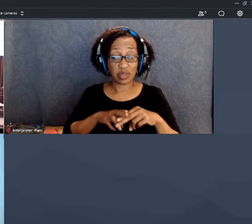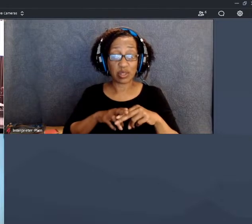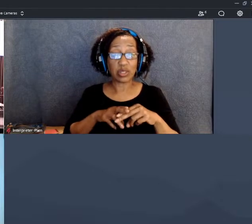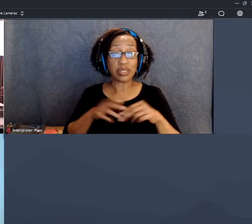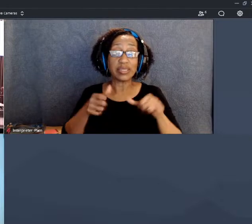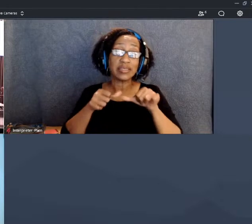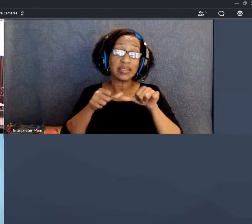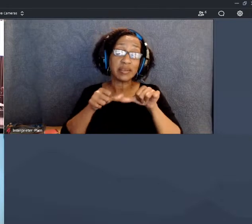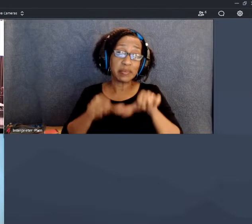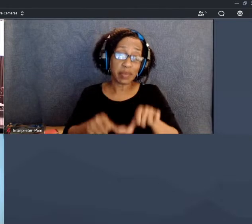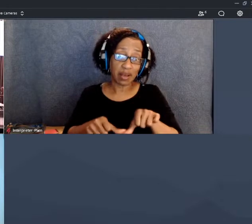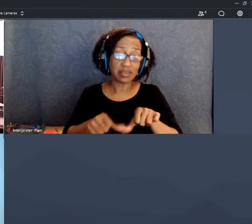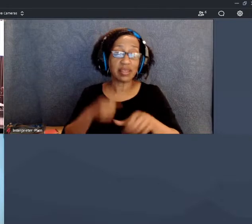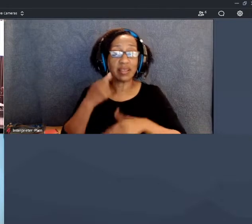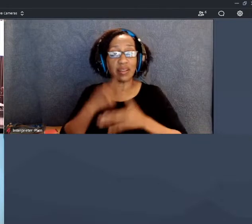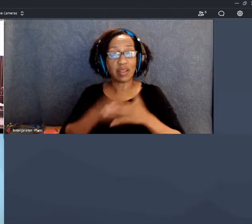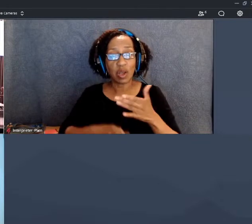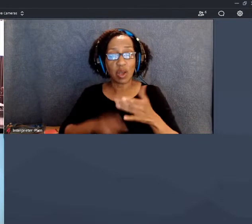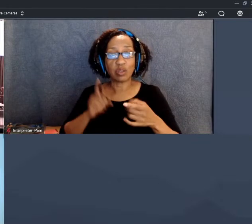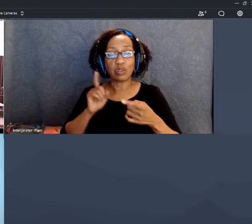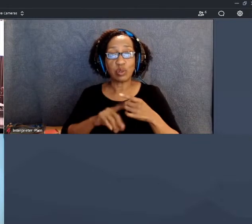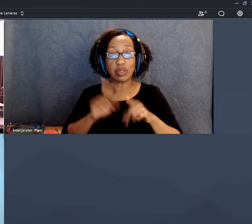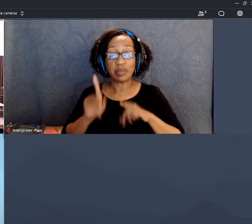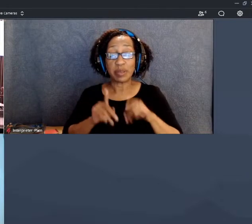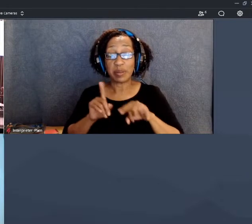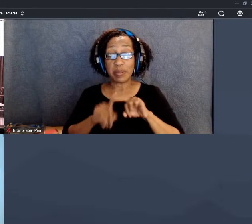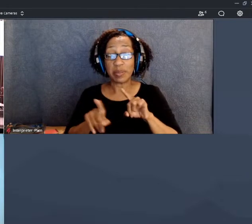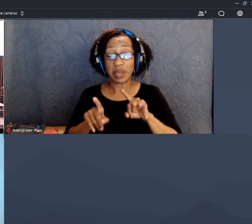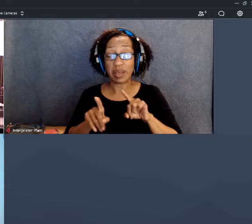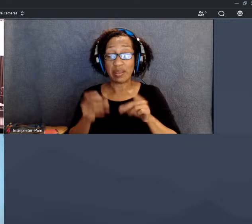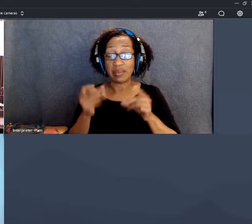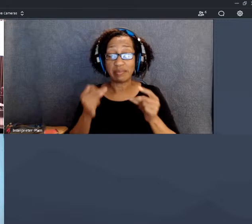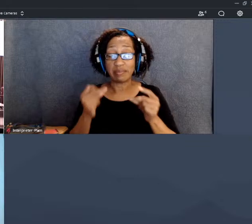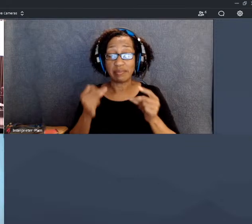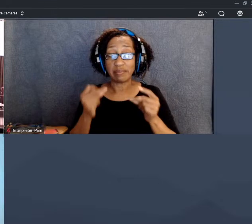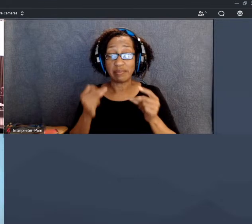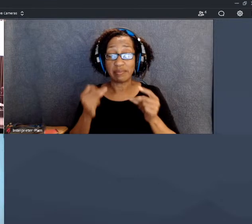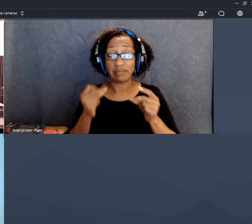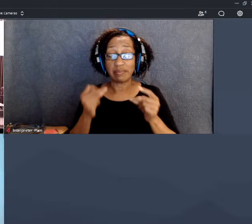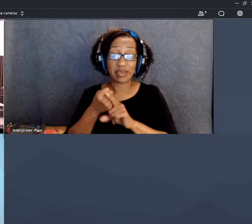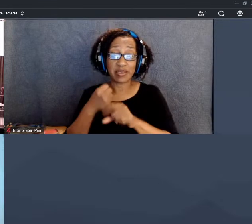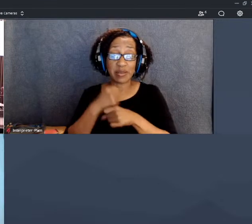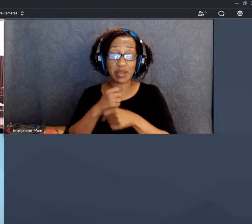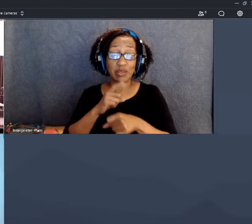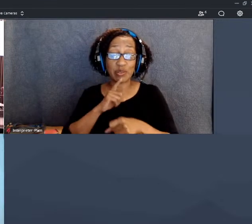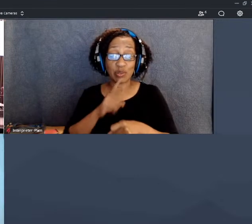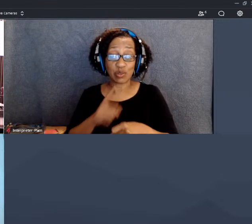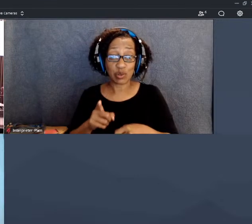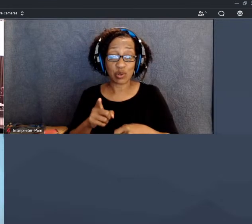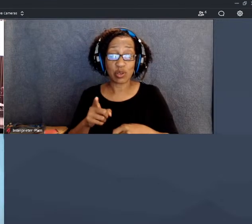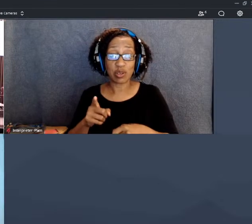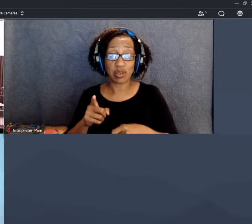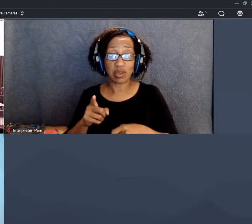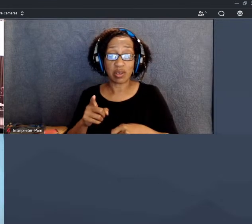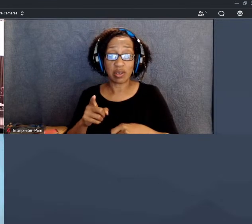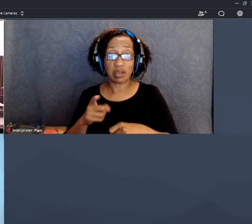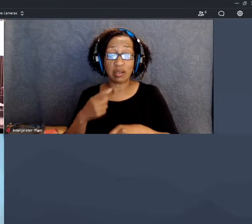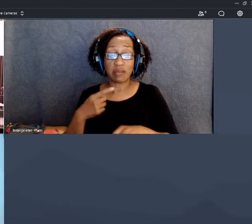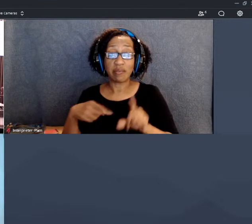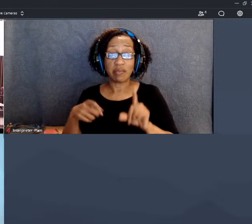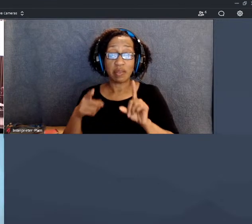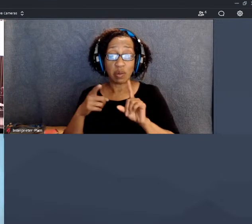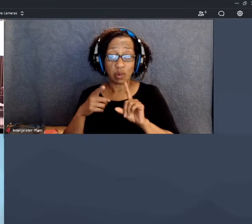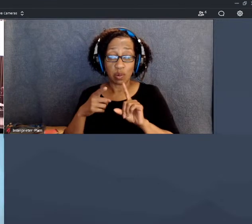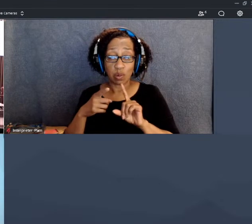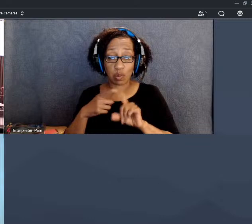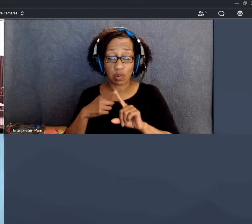cost to tenants, and whatever. But the immediate impact is going to make sure that when we have this onslaught